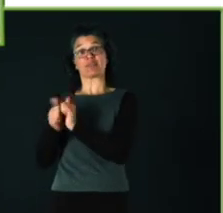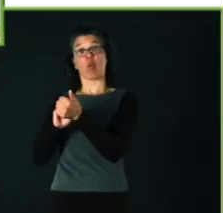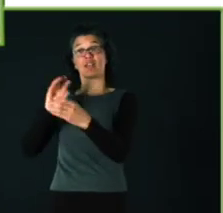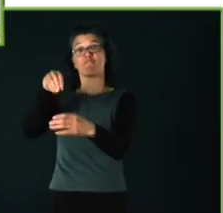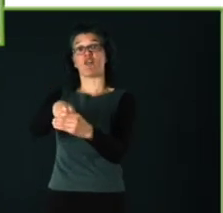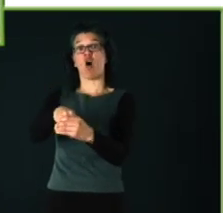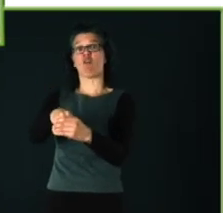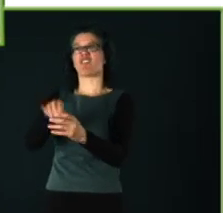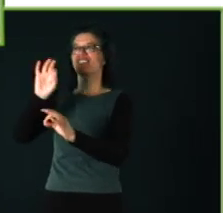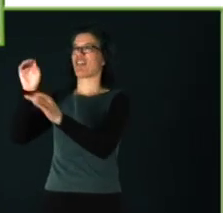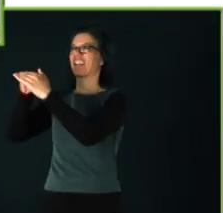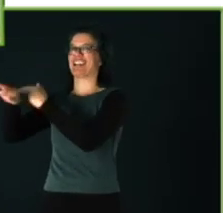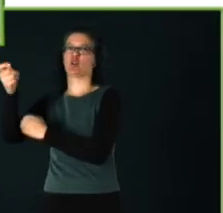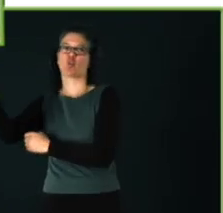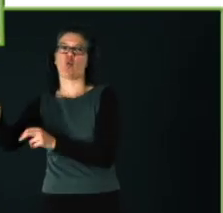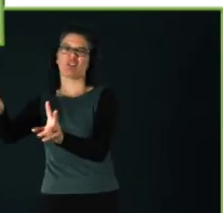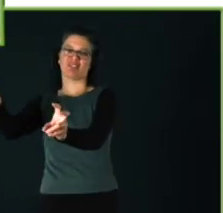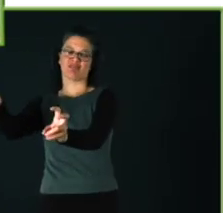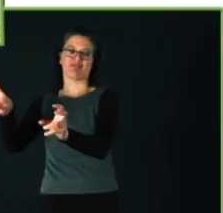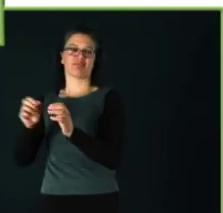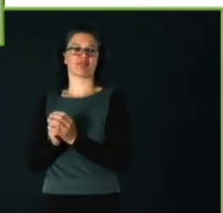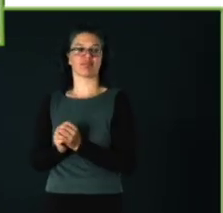Now this is part of Parahaki.